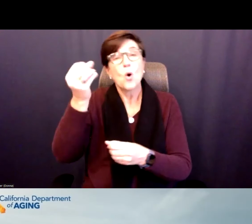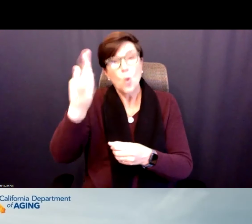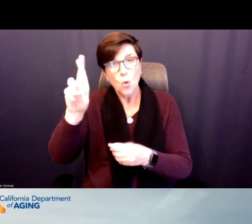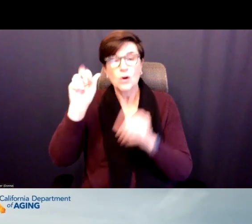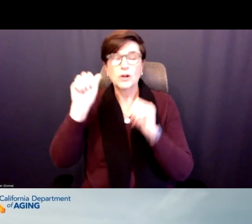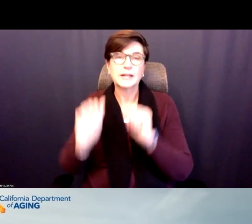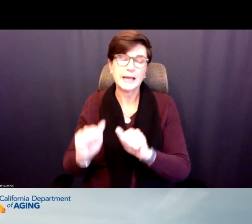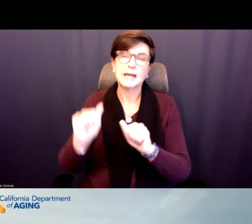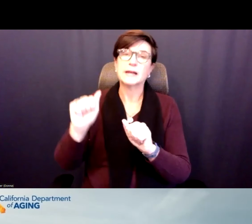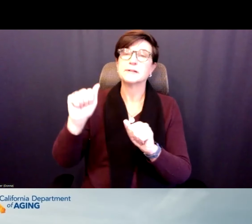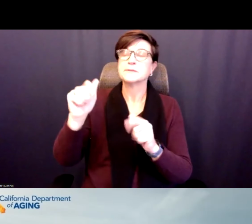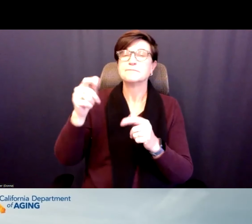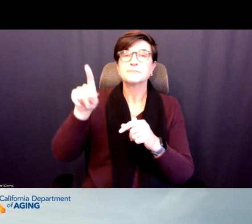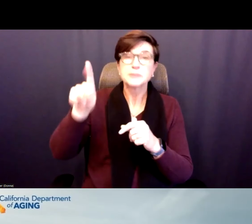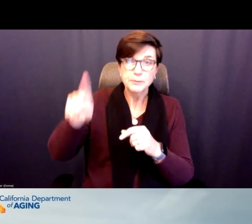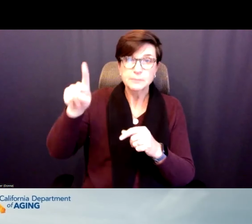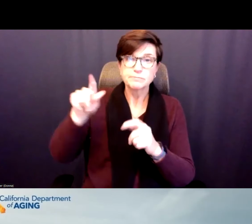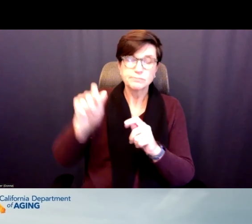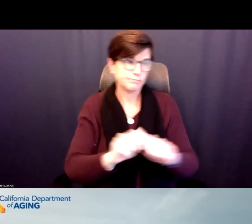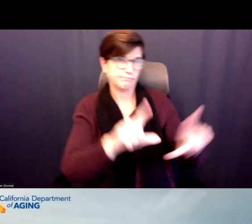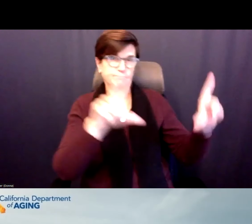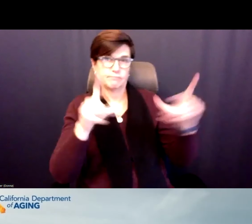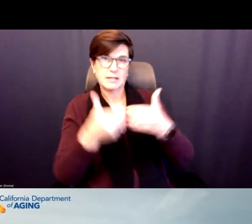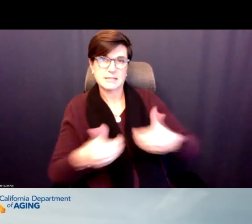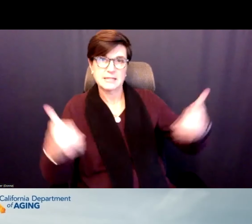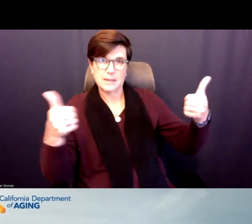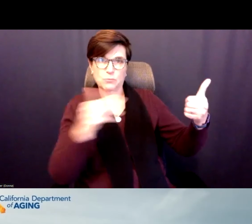refresh happening at the moment. So please check back on that playbook.